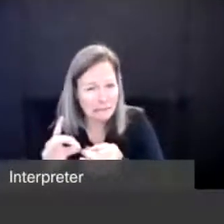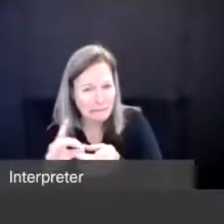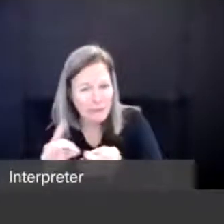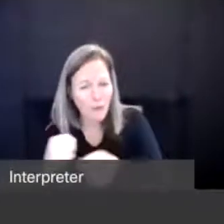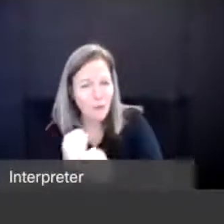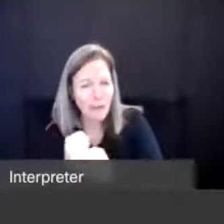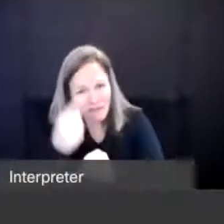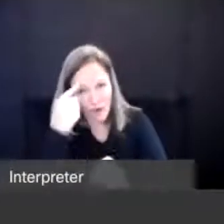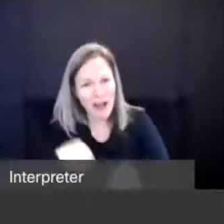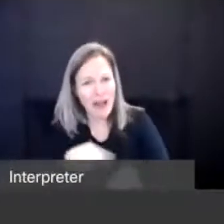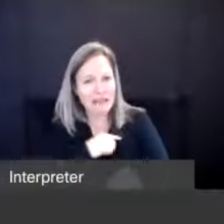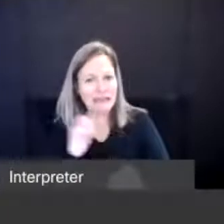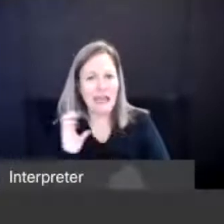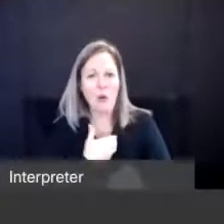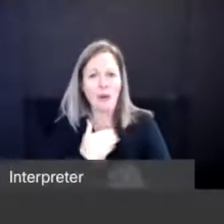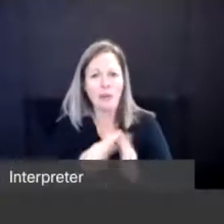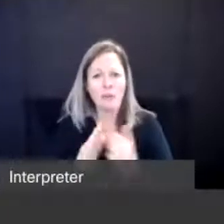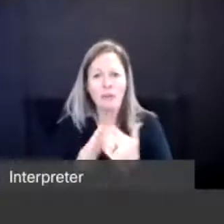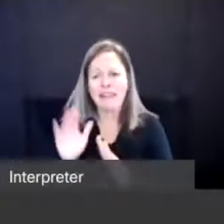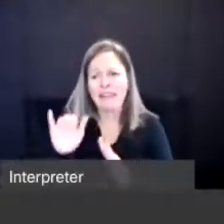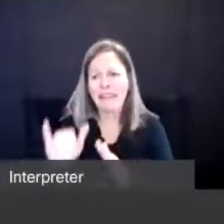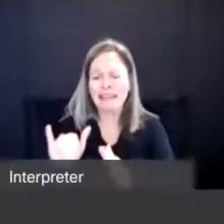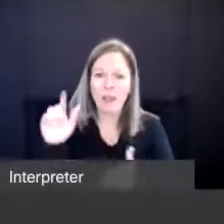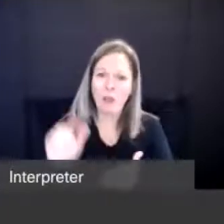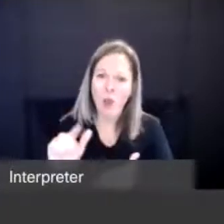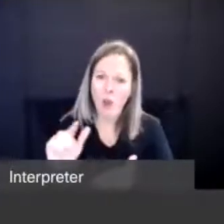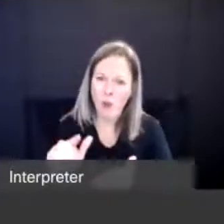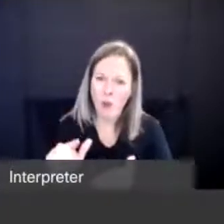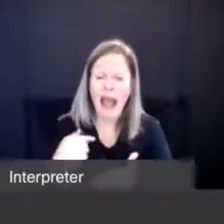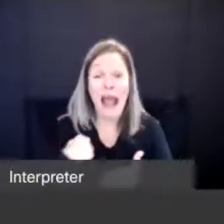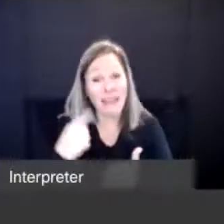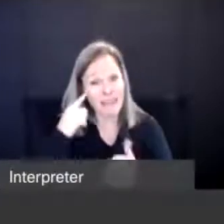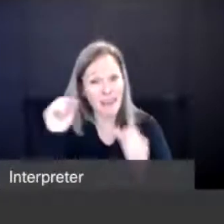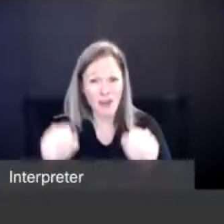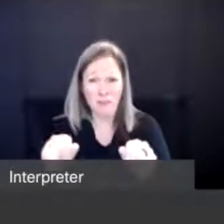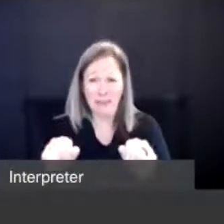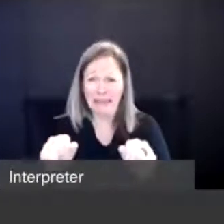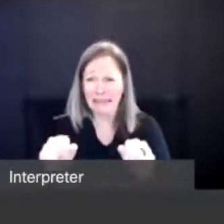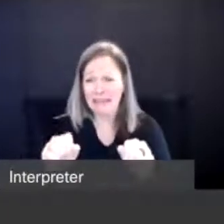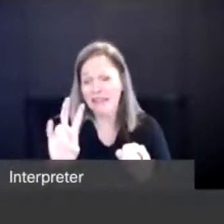community. I think that's probably on the low end. I think it could be as much as 7